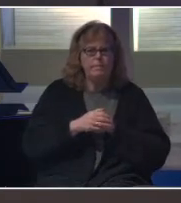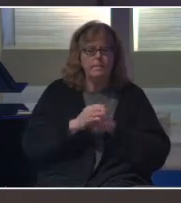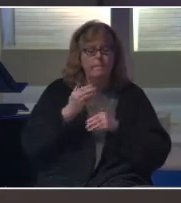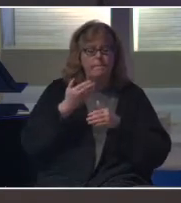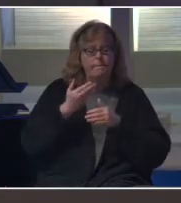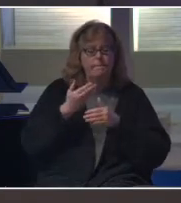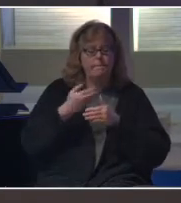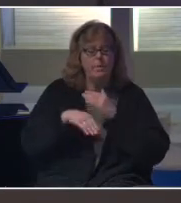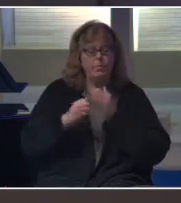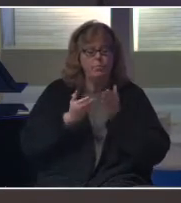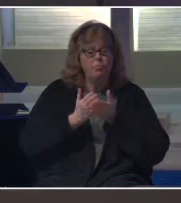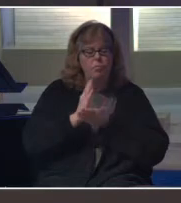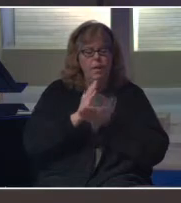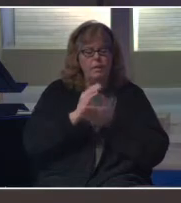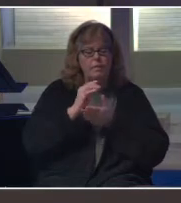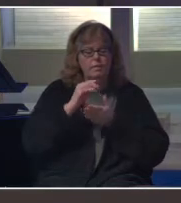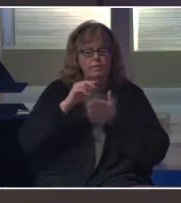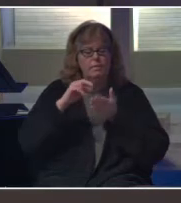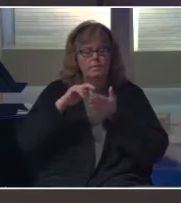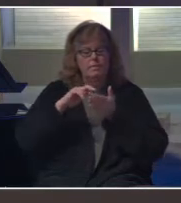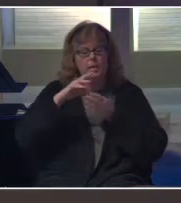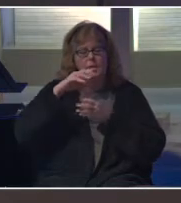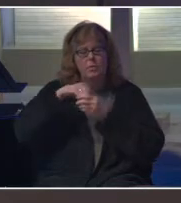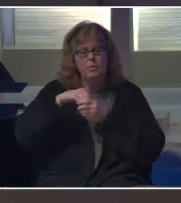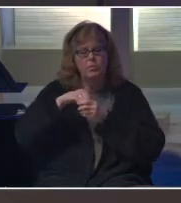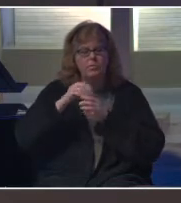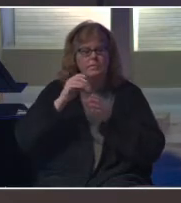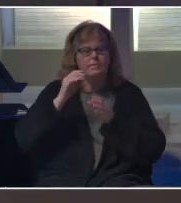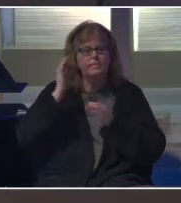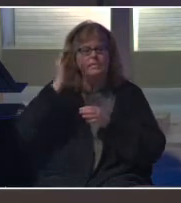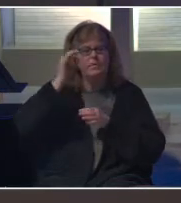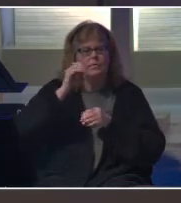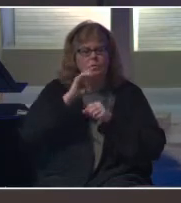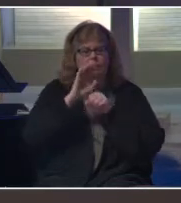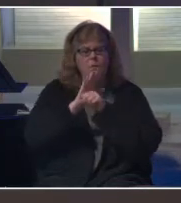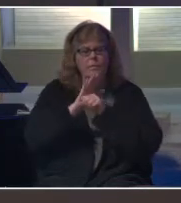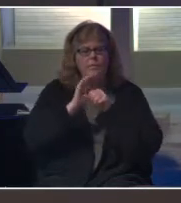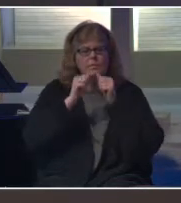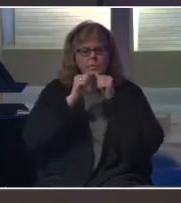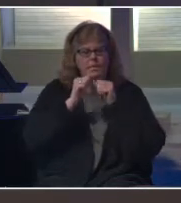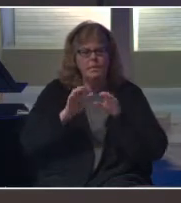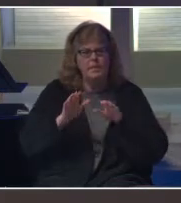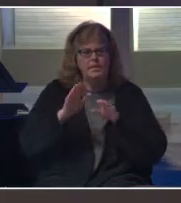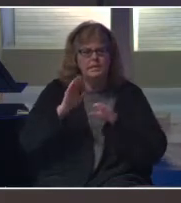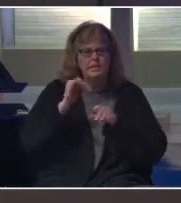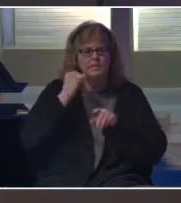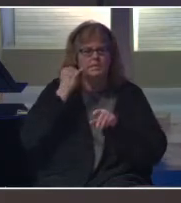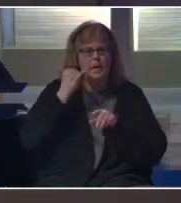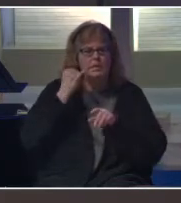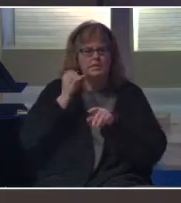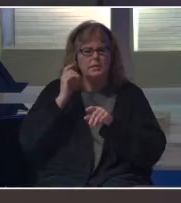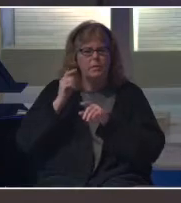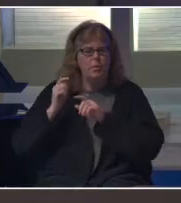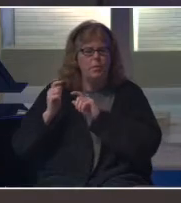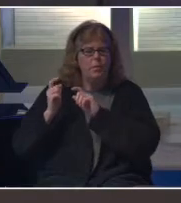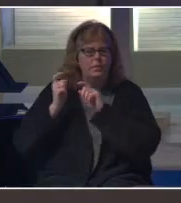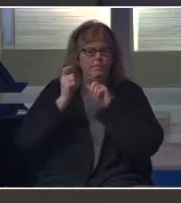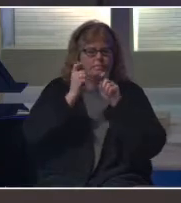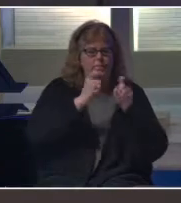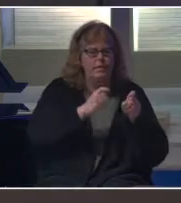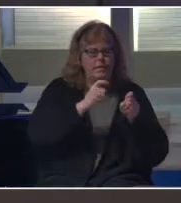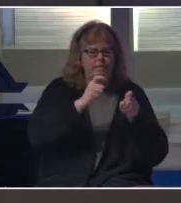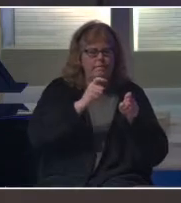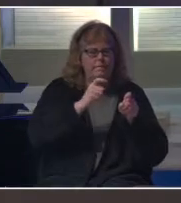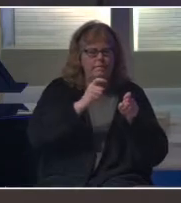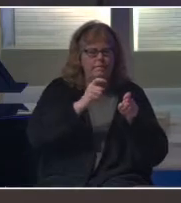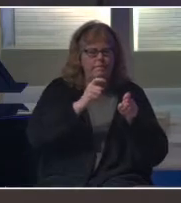Birthright in this case includes the future promises. The blessings of Isaac were going to go to